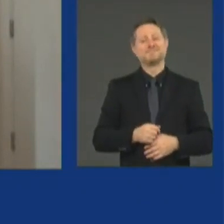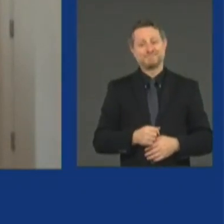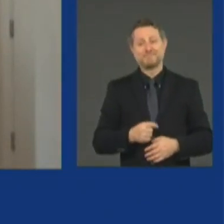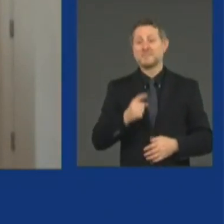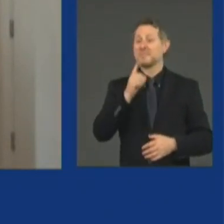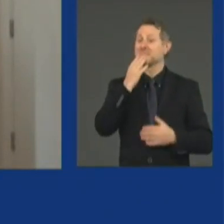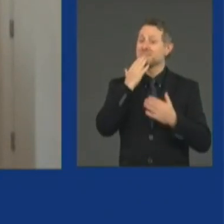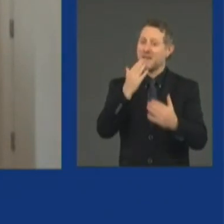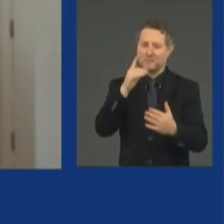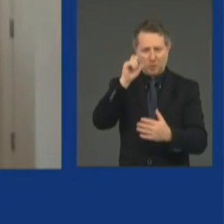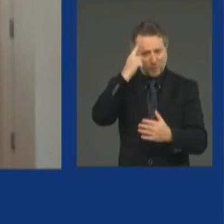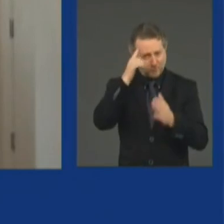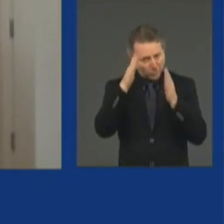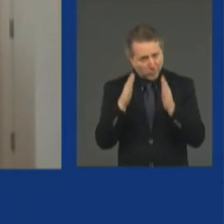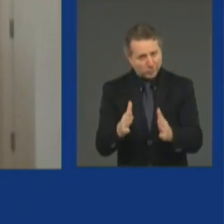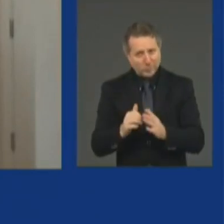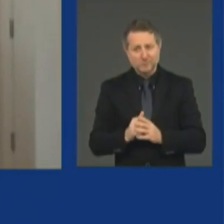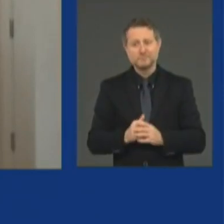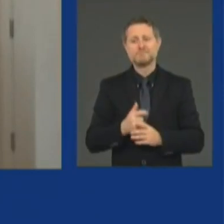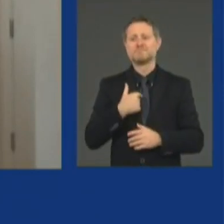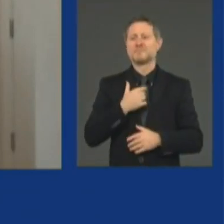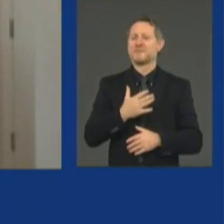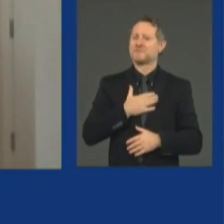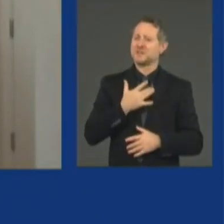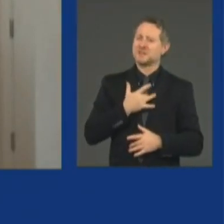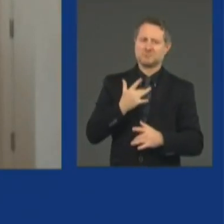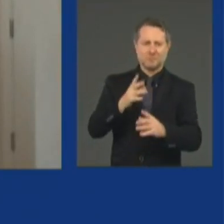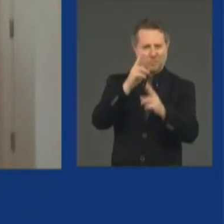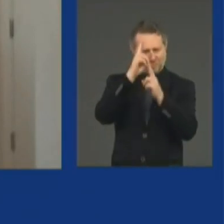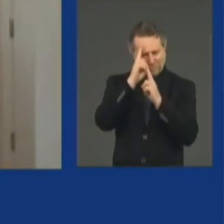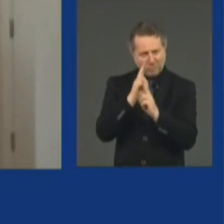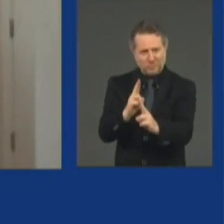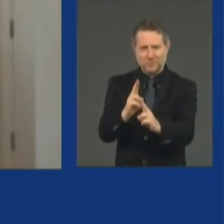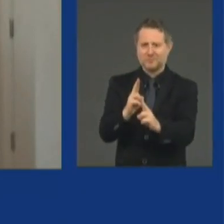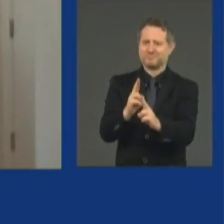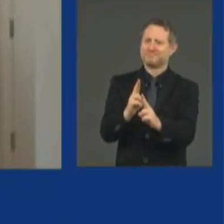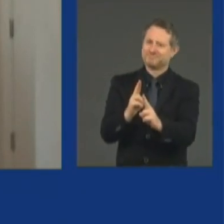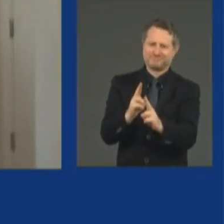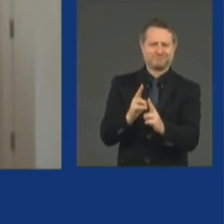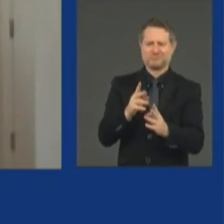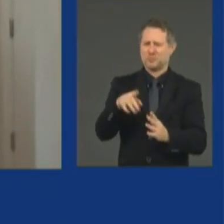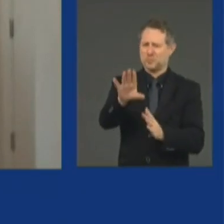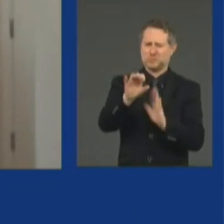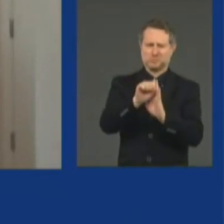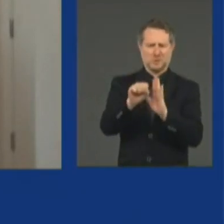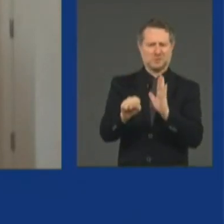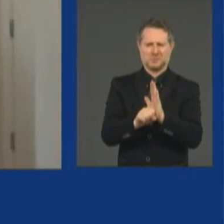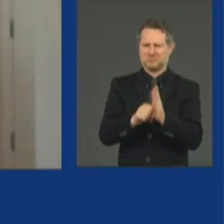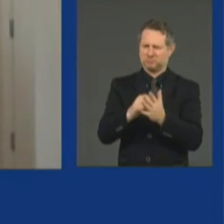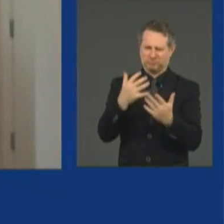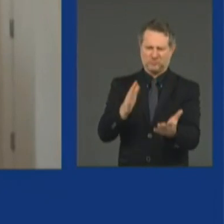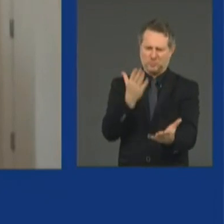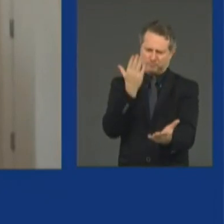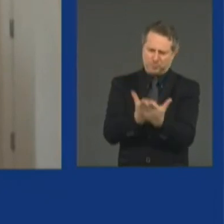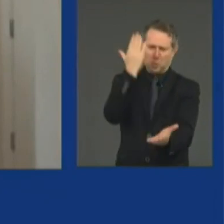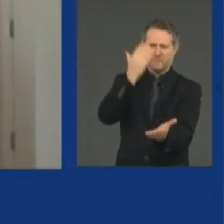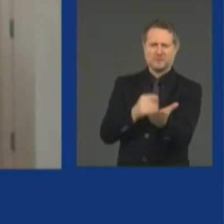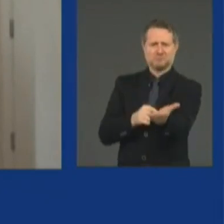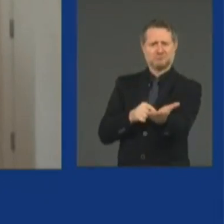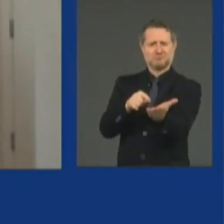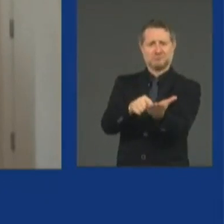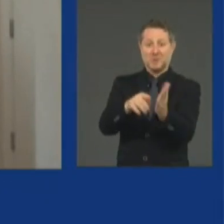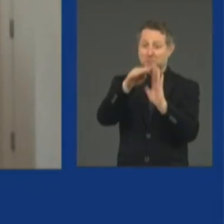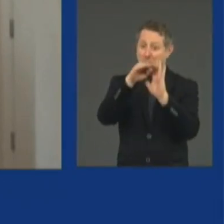A professional honor to work for New York. Yeah. I think your state has already shown what can be achieved when policies are driven